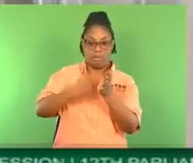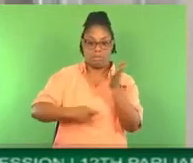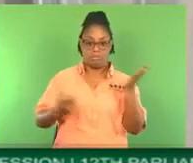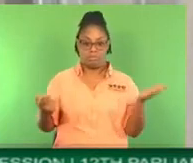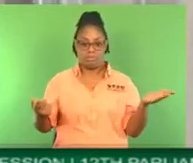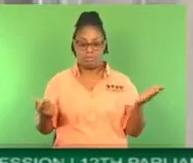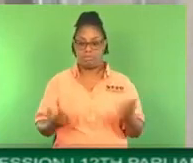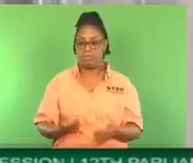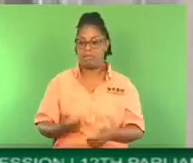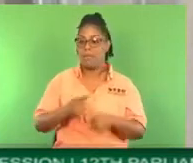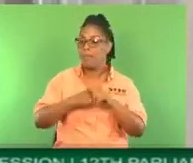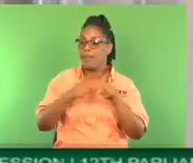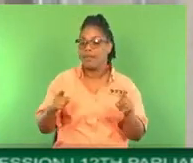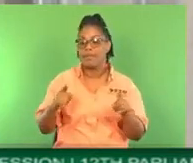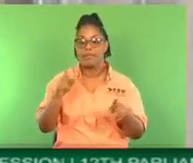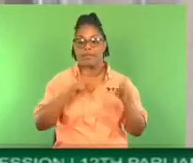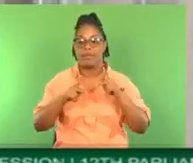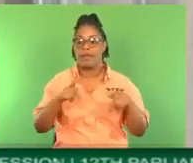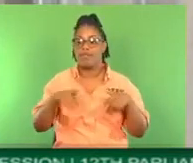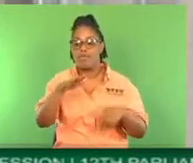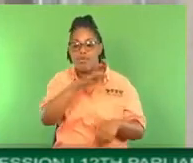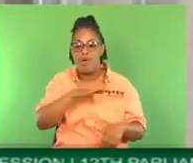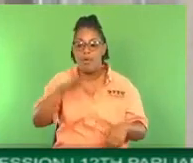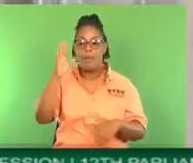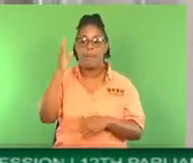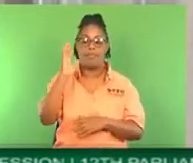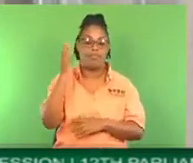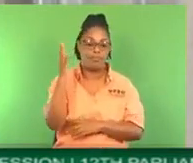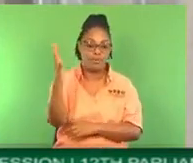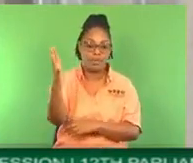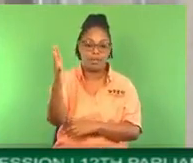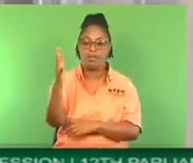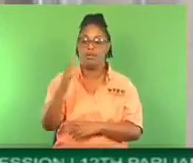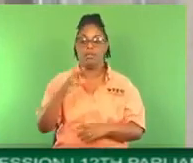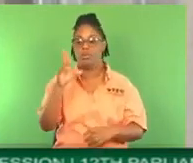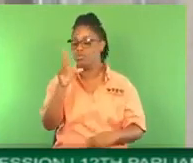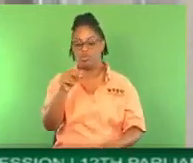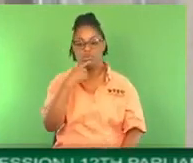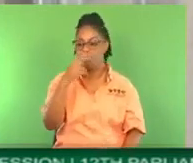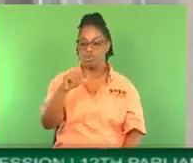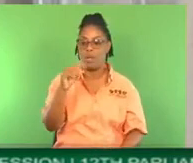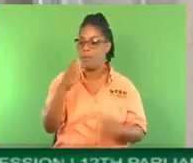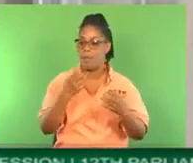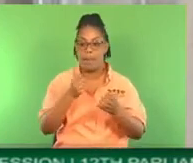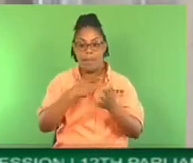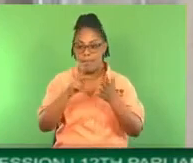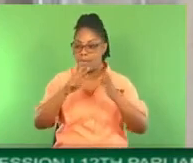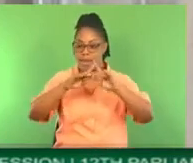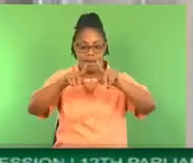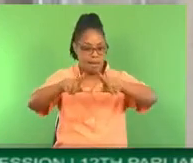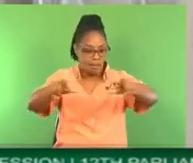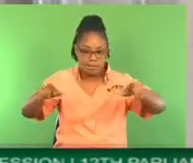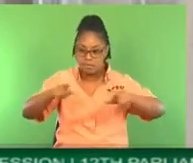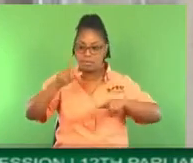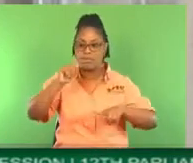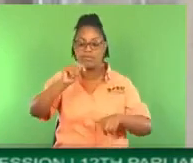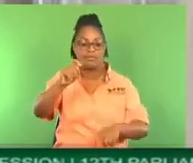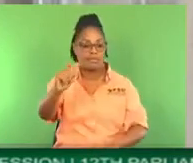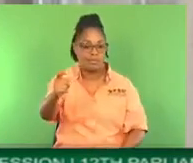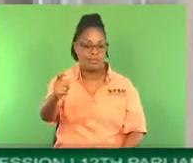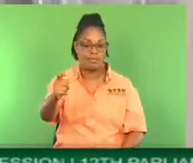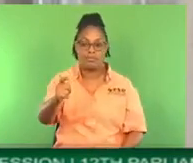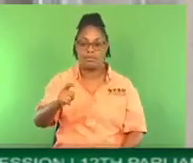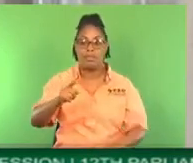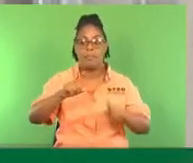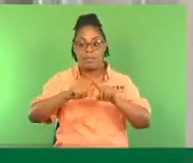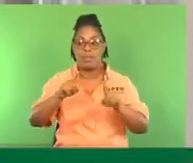Manzanilla say no to property tax. However, what is important that they need to be heard, and nobody has